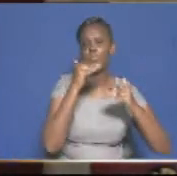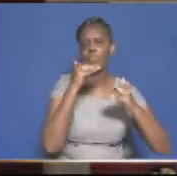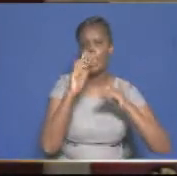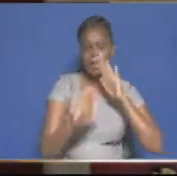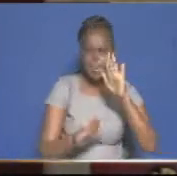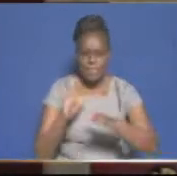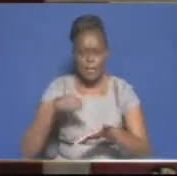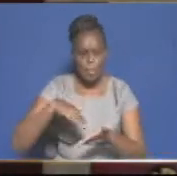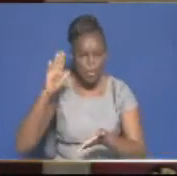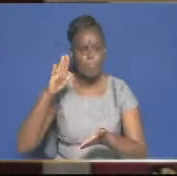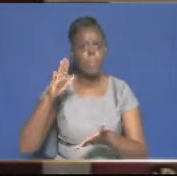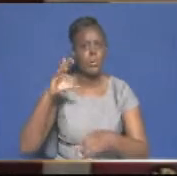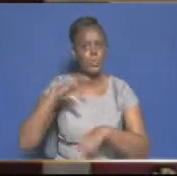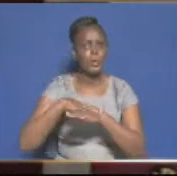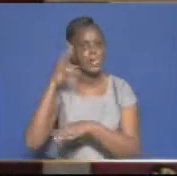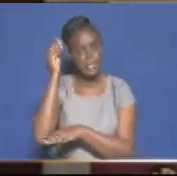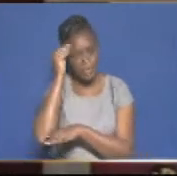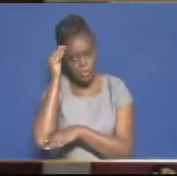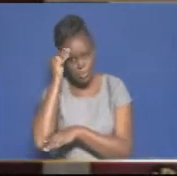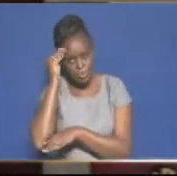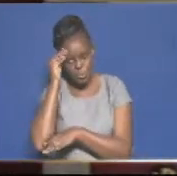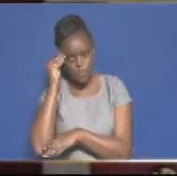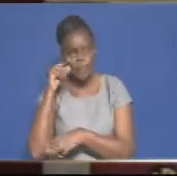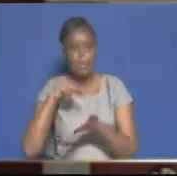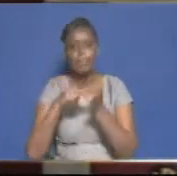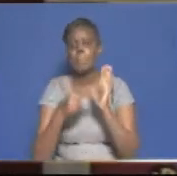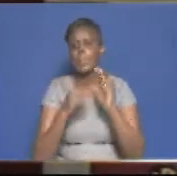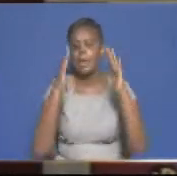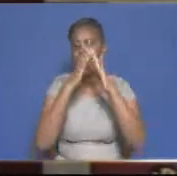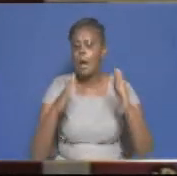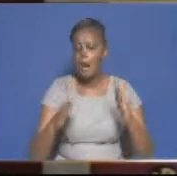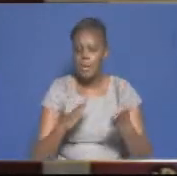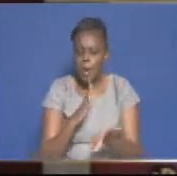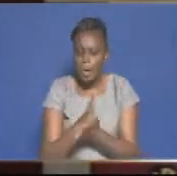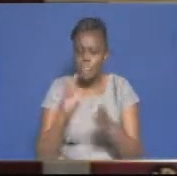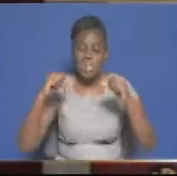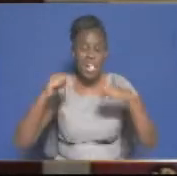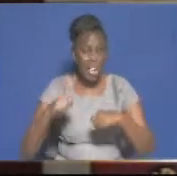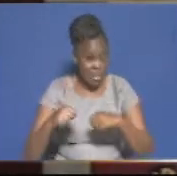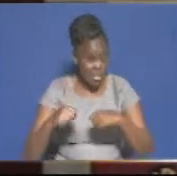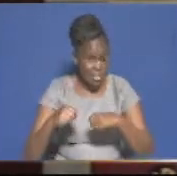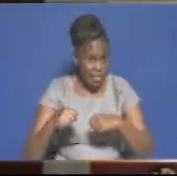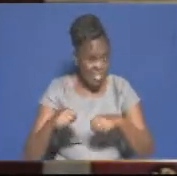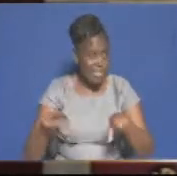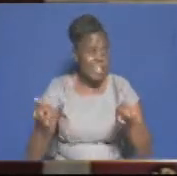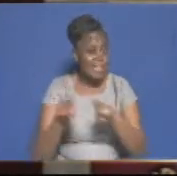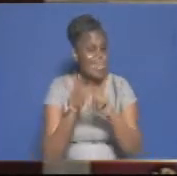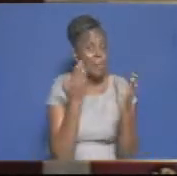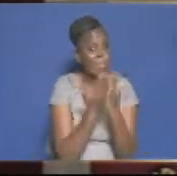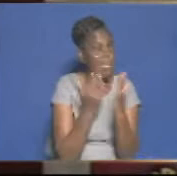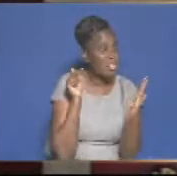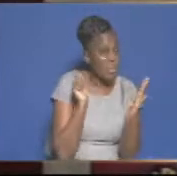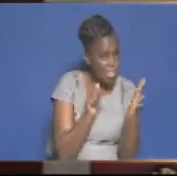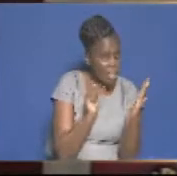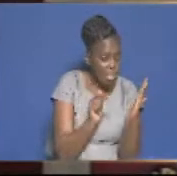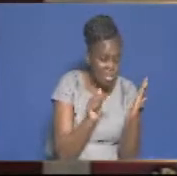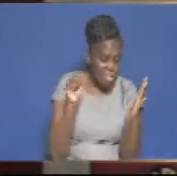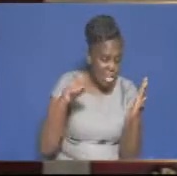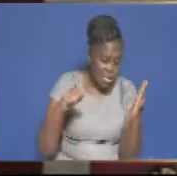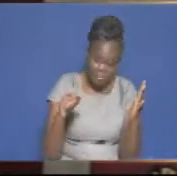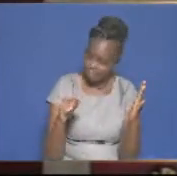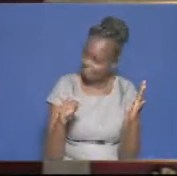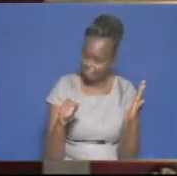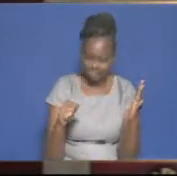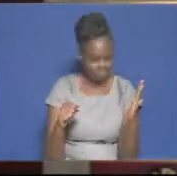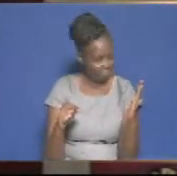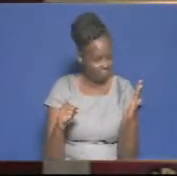to just get an education, Mr. Speaker. And therefore, when this House can actually agree to such a petition, Mr. Speaker, it would